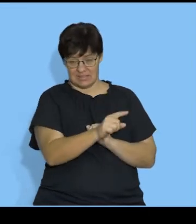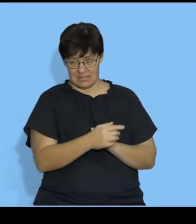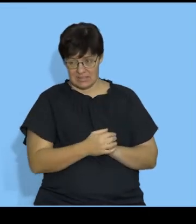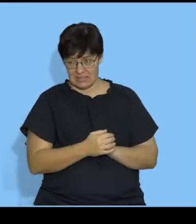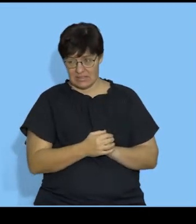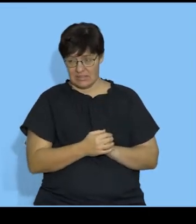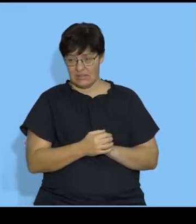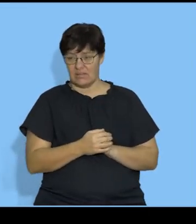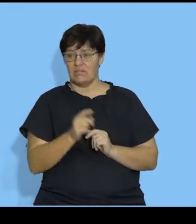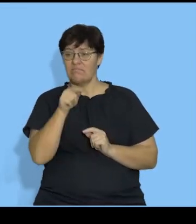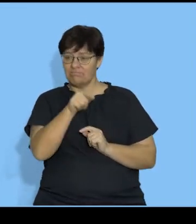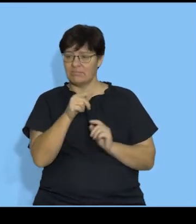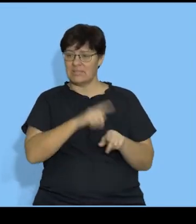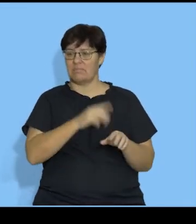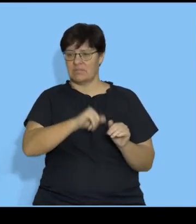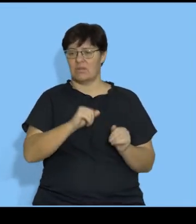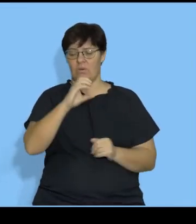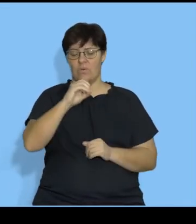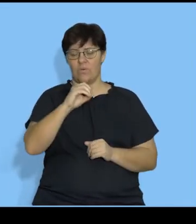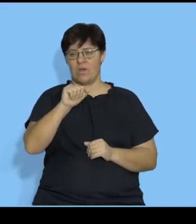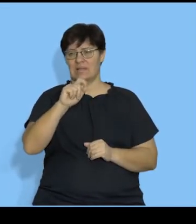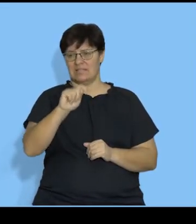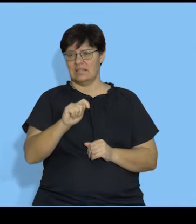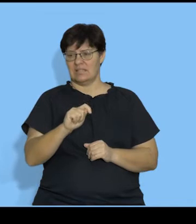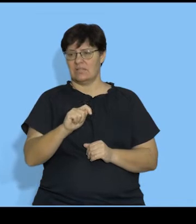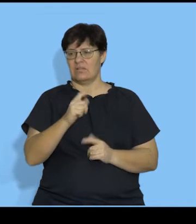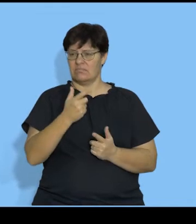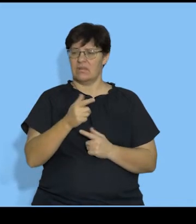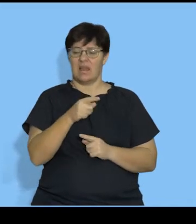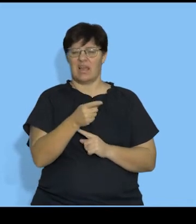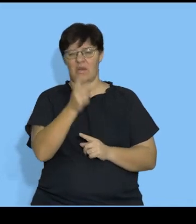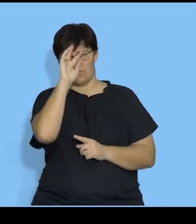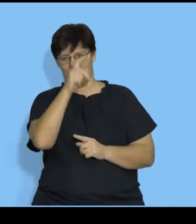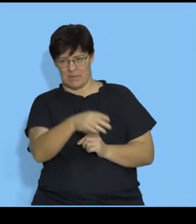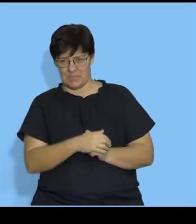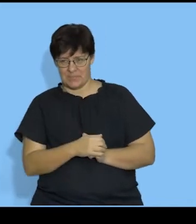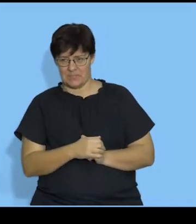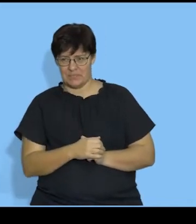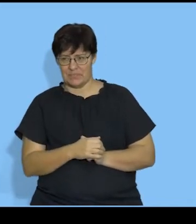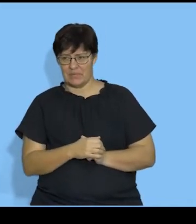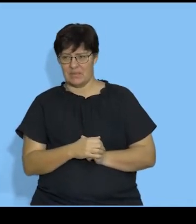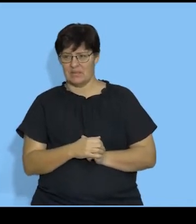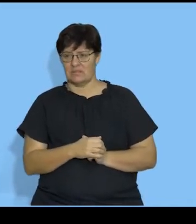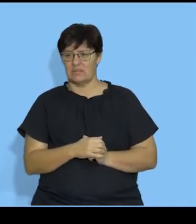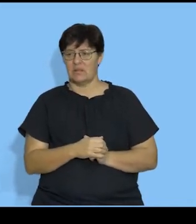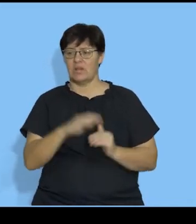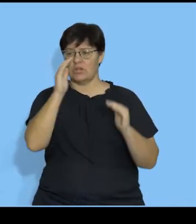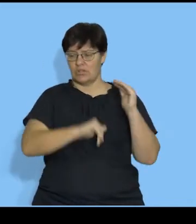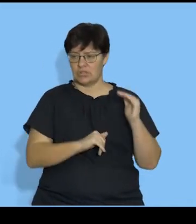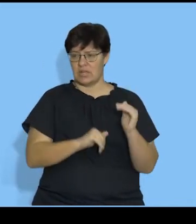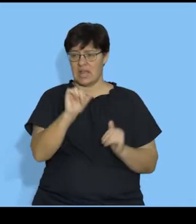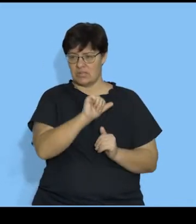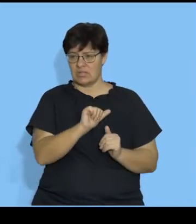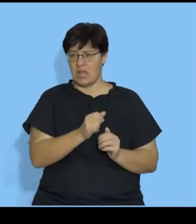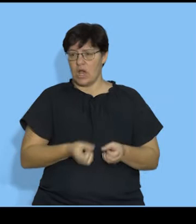gain. That's the best way of trying to recall that. And then reducing agent donates electrons.